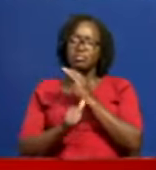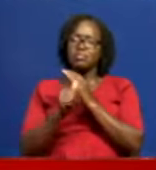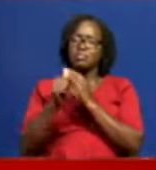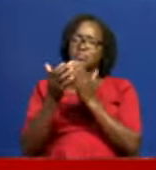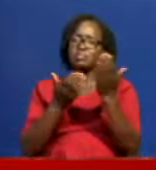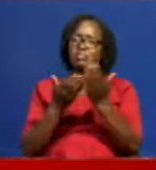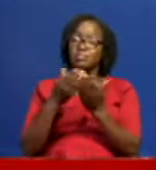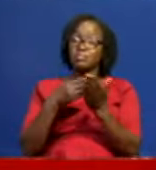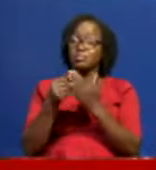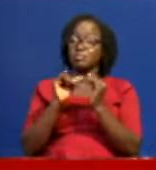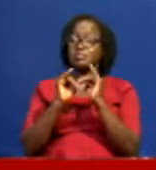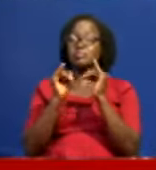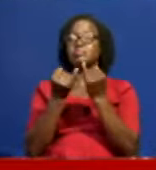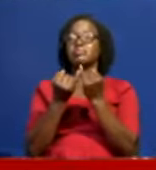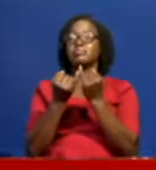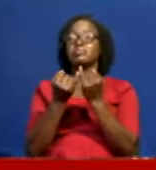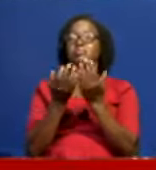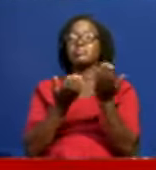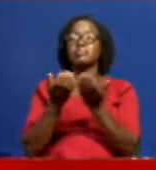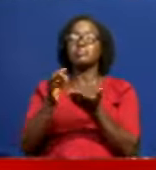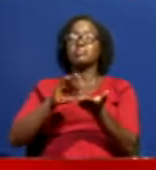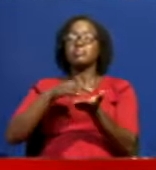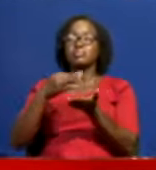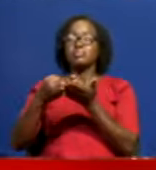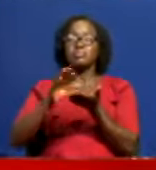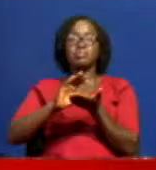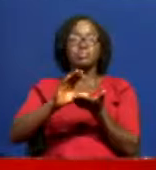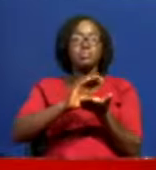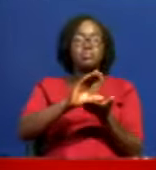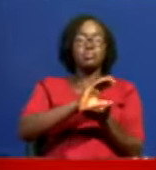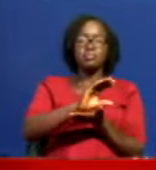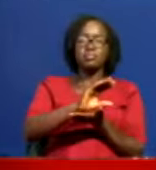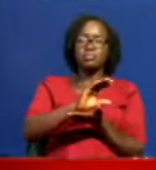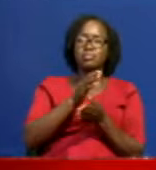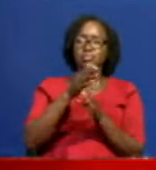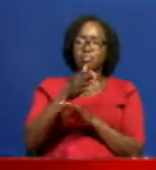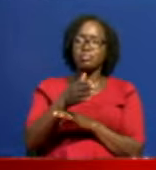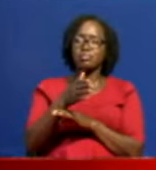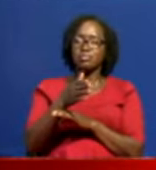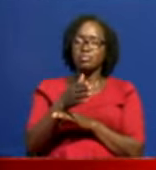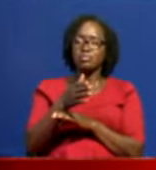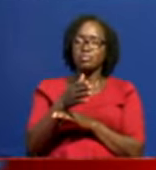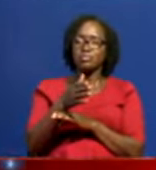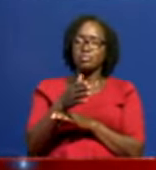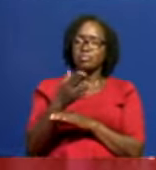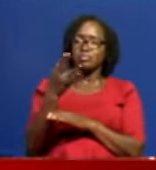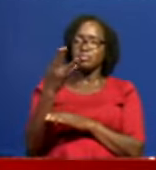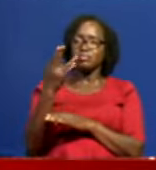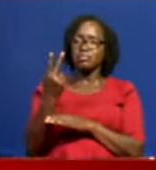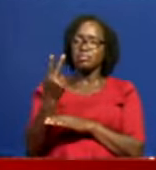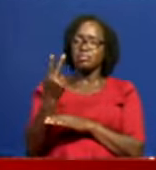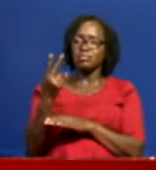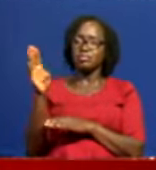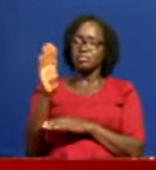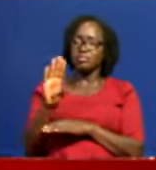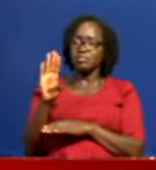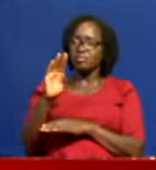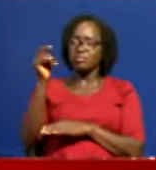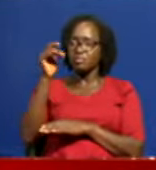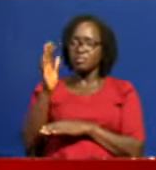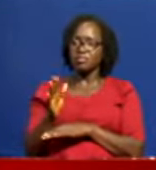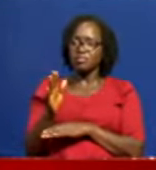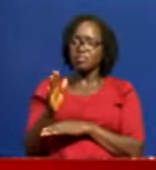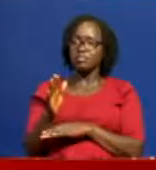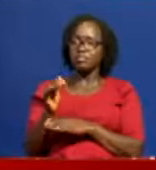institutions. The Hustler Fund has disbursed over Kenya shillings 42 billion to Kenyans